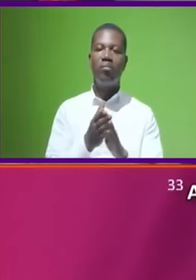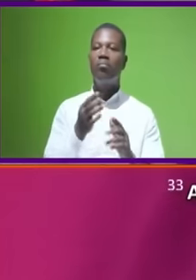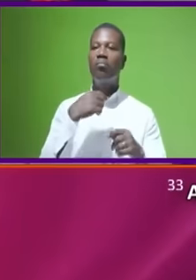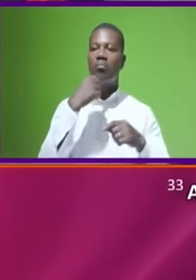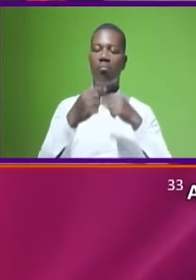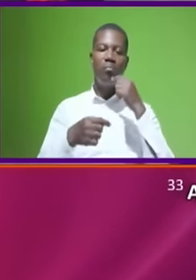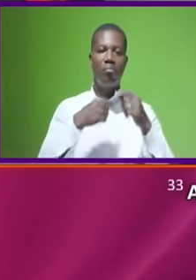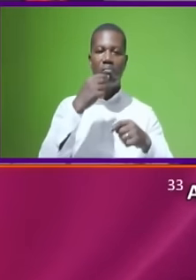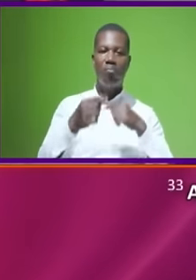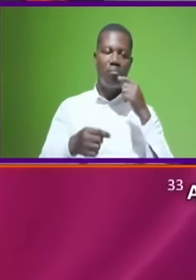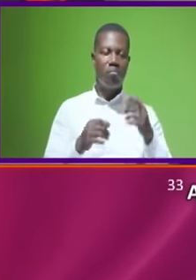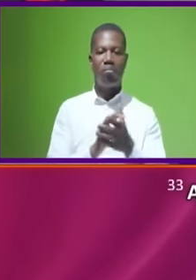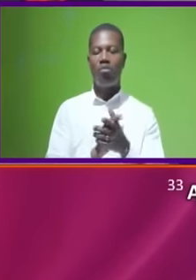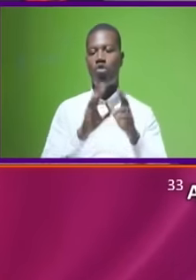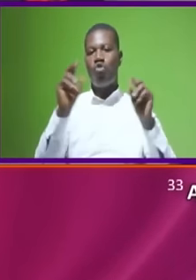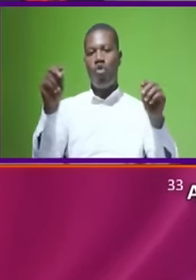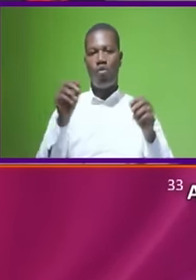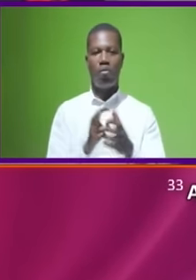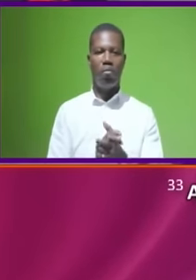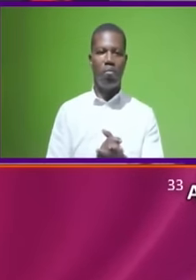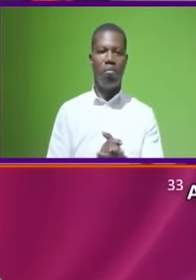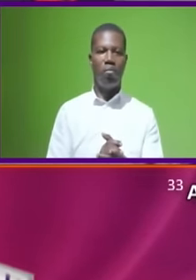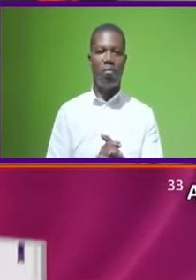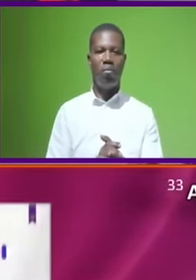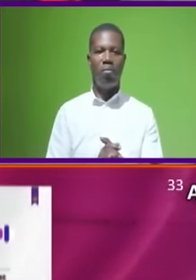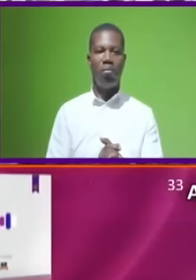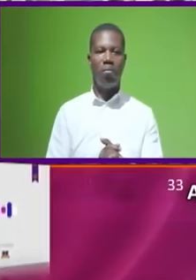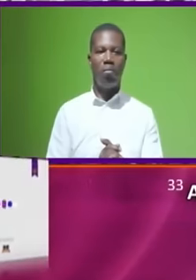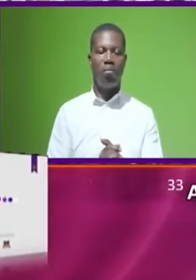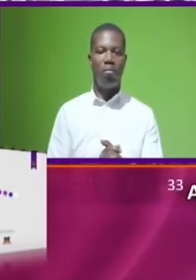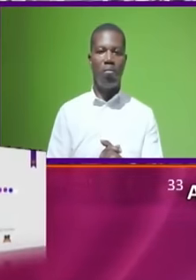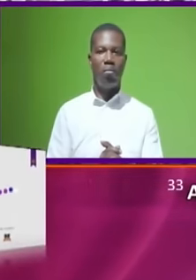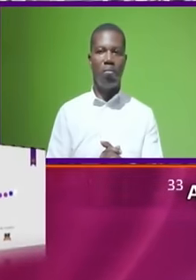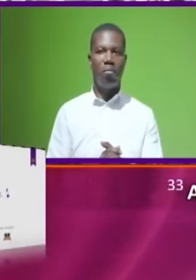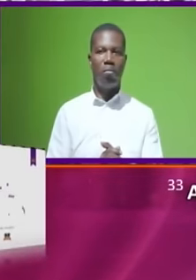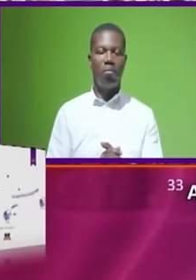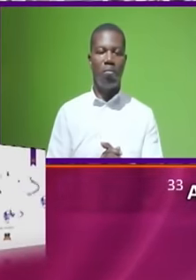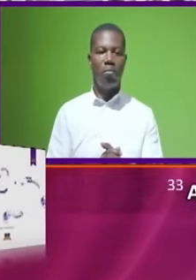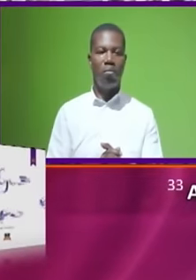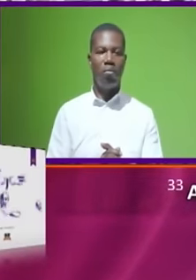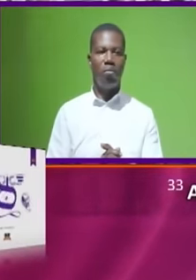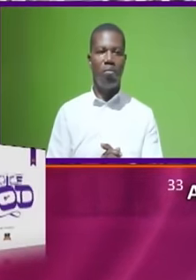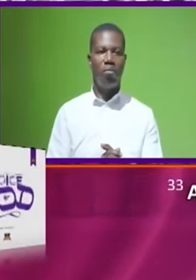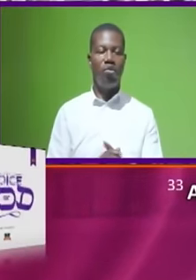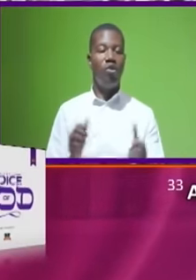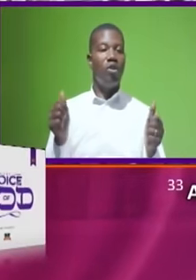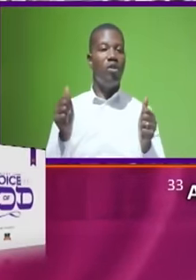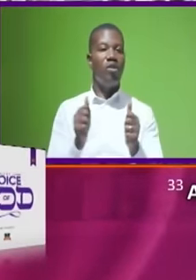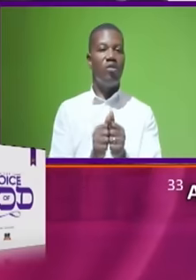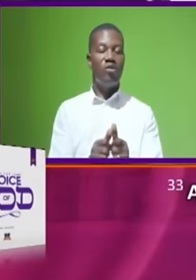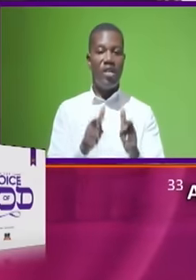Neither have I used this name saying as a speech or message. And with great power.